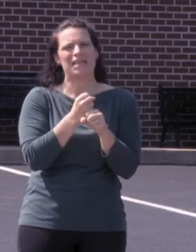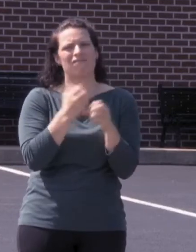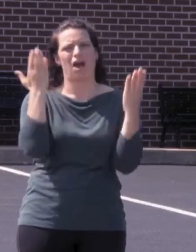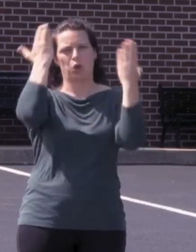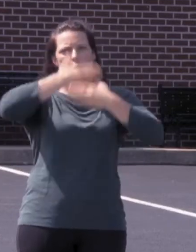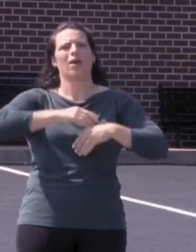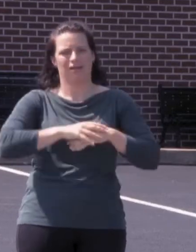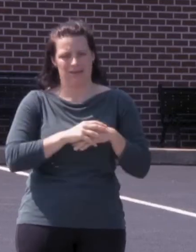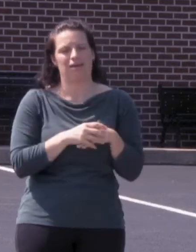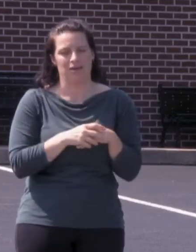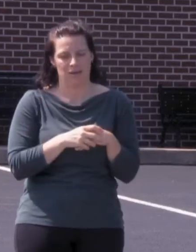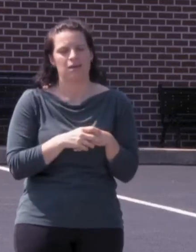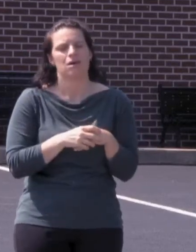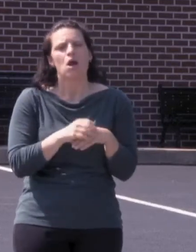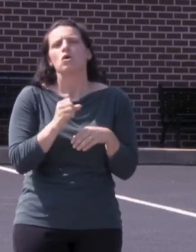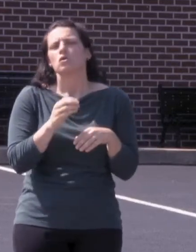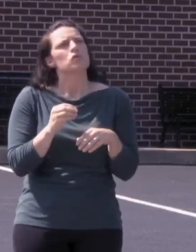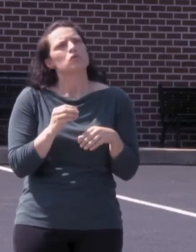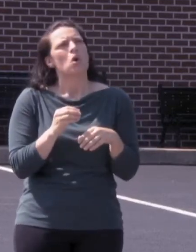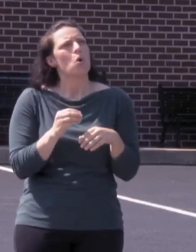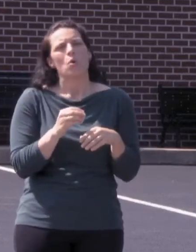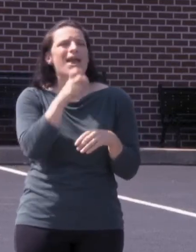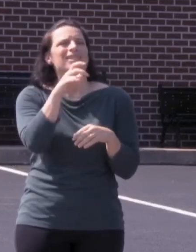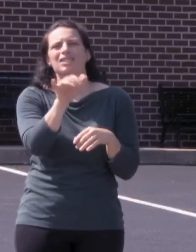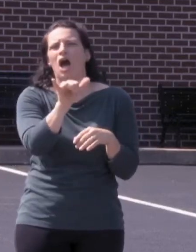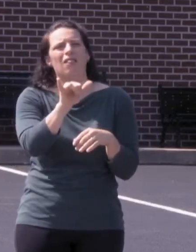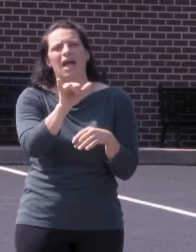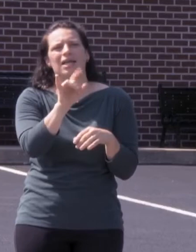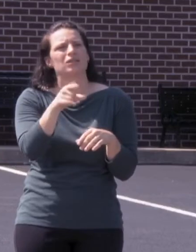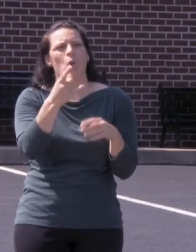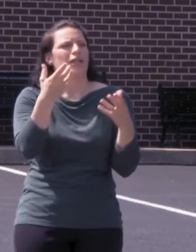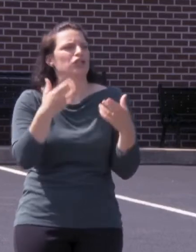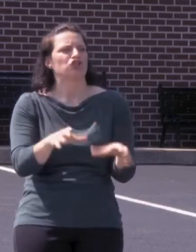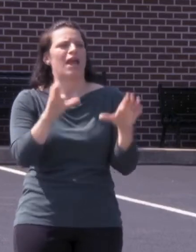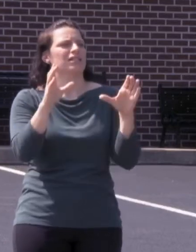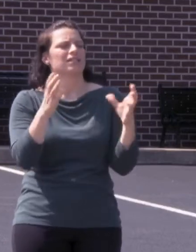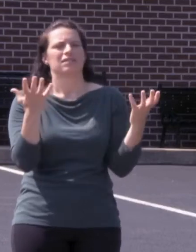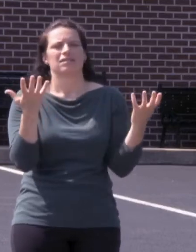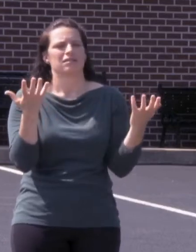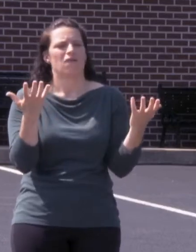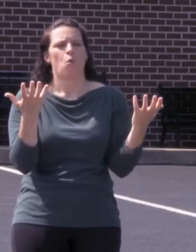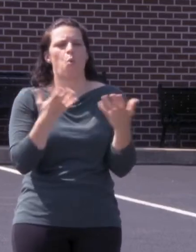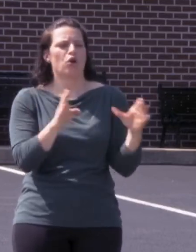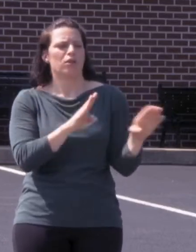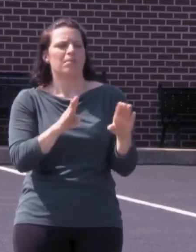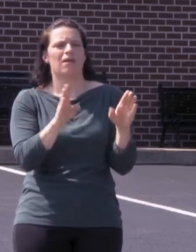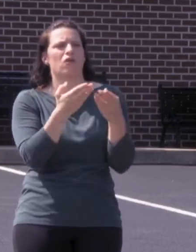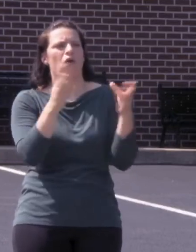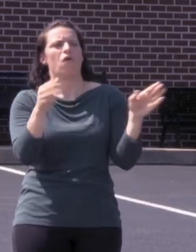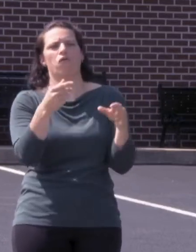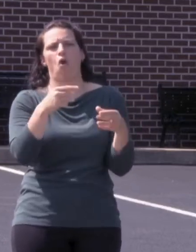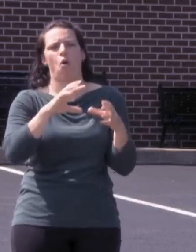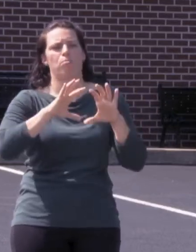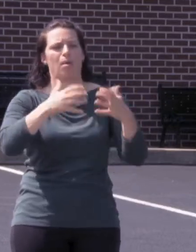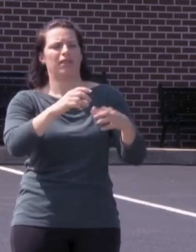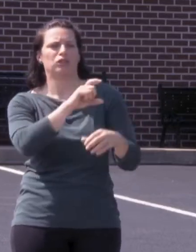unwittingly. And so it's not as if it's merely a chance of what is the behavior of the overall population of